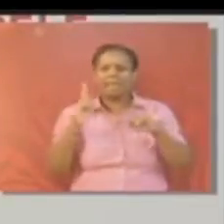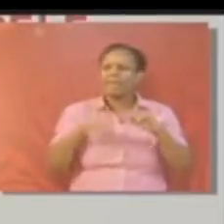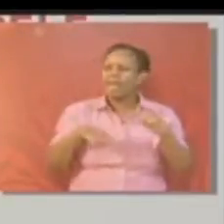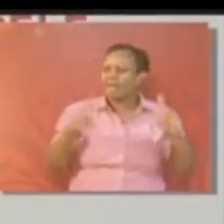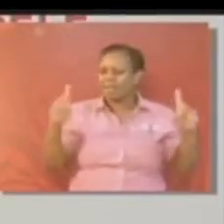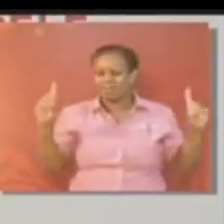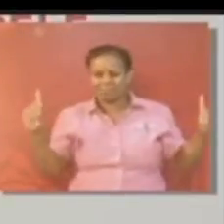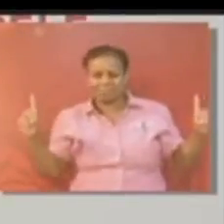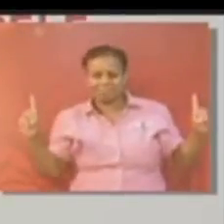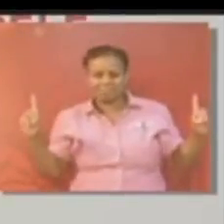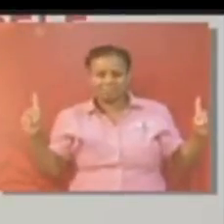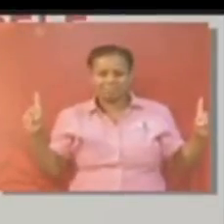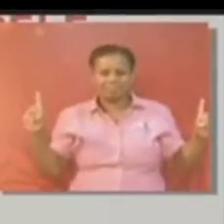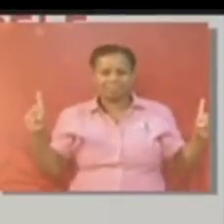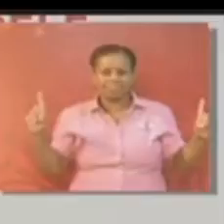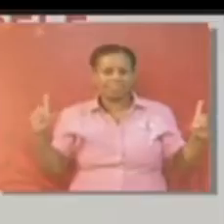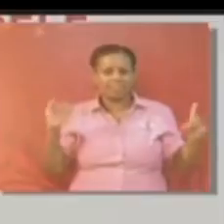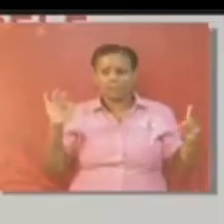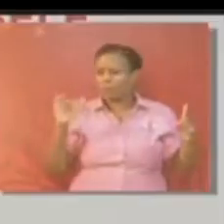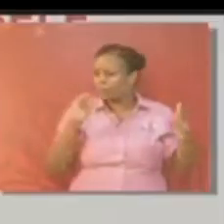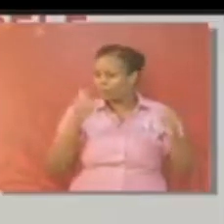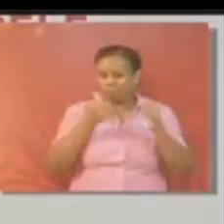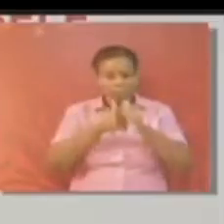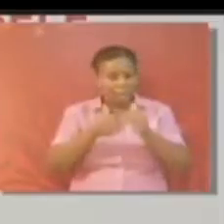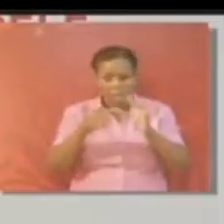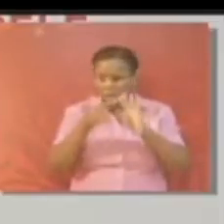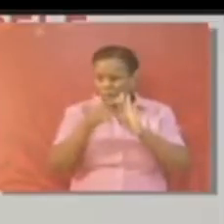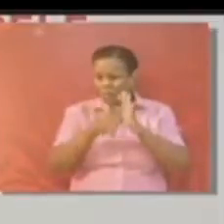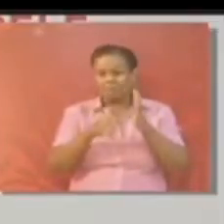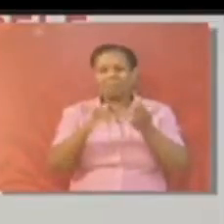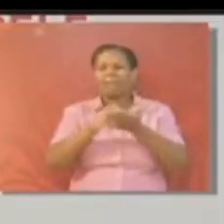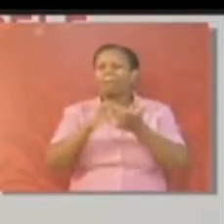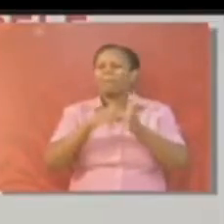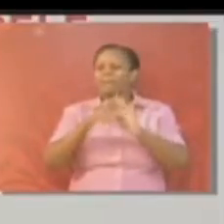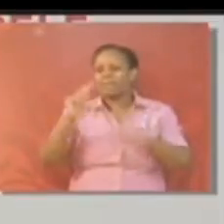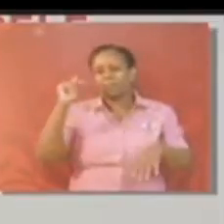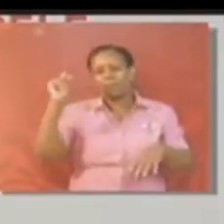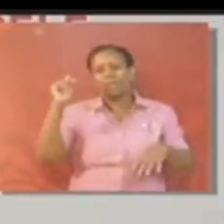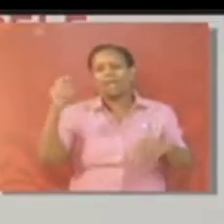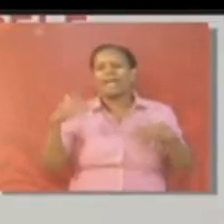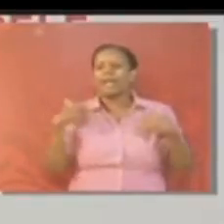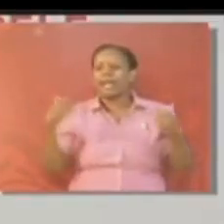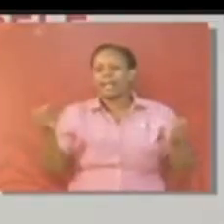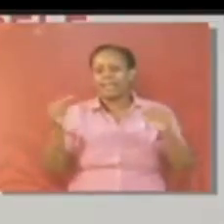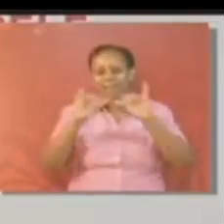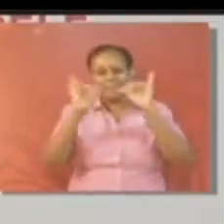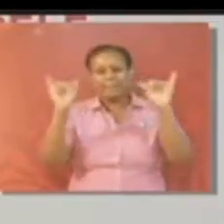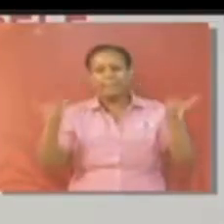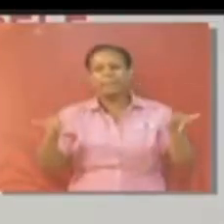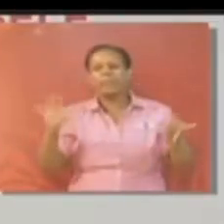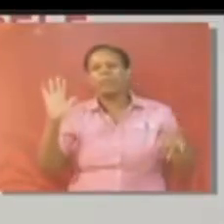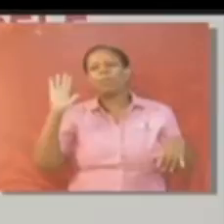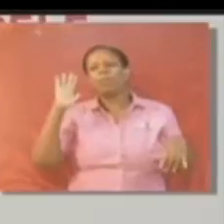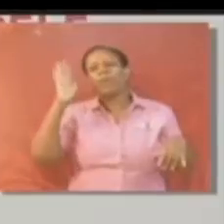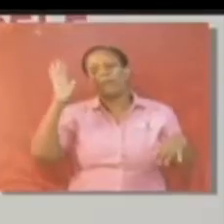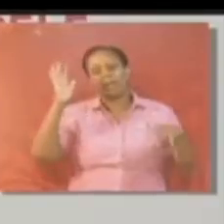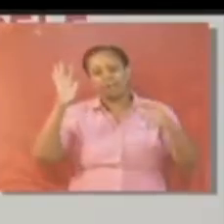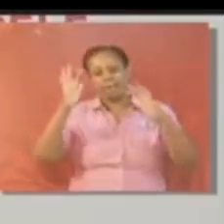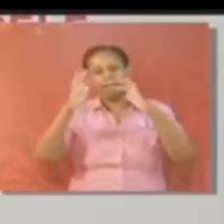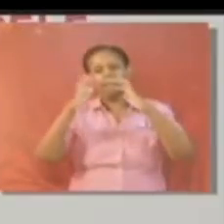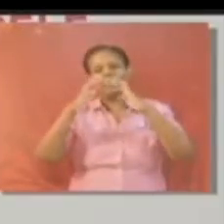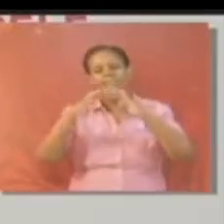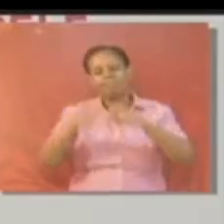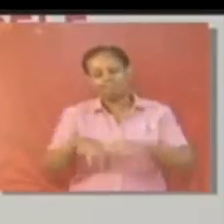what you may find happening is that the Tobago health system may become compromised. And then